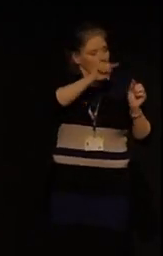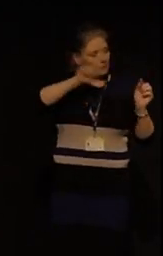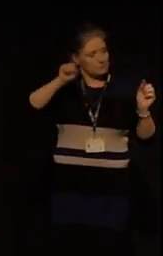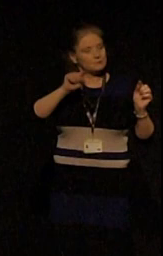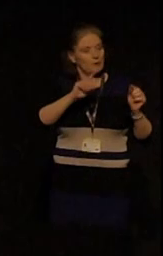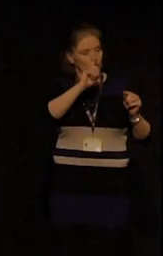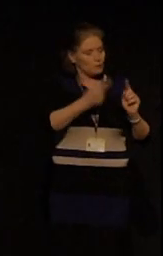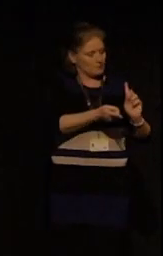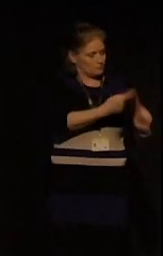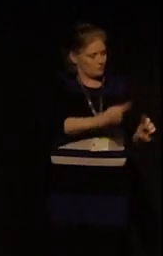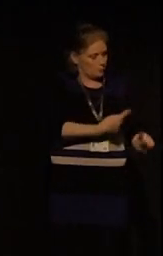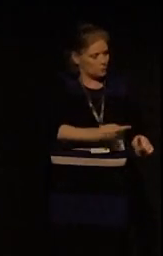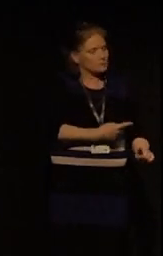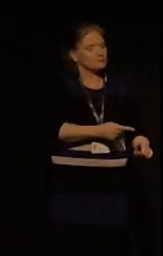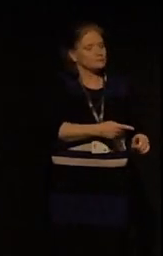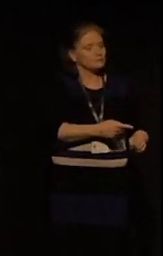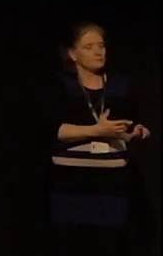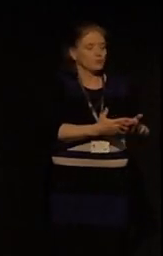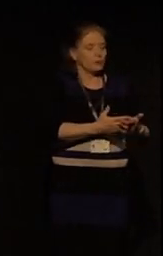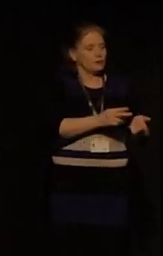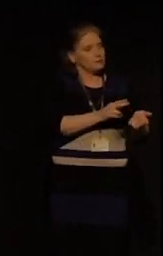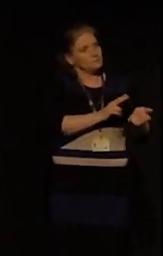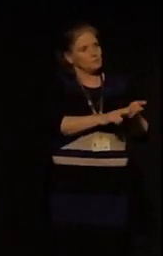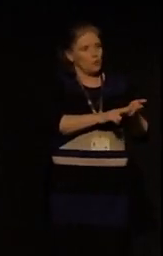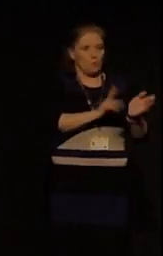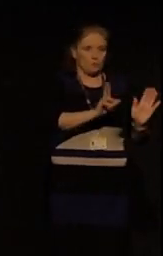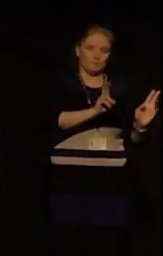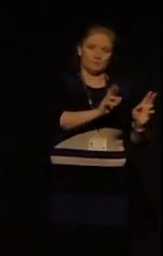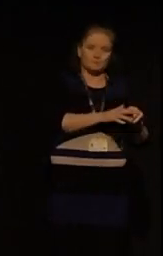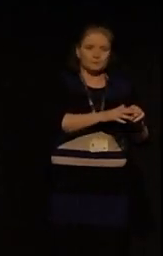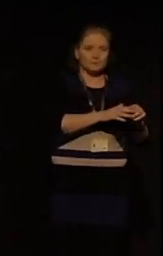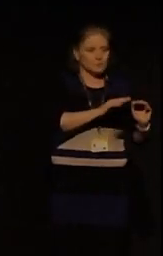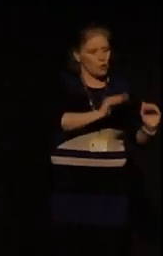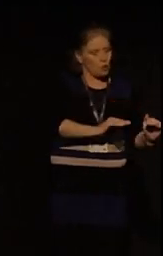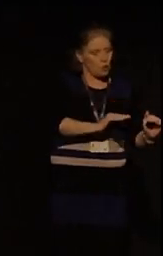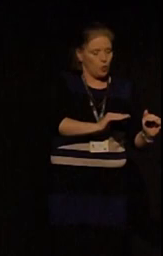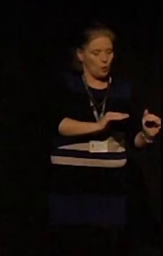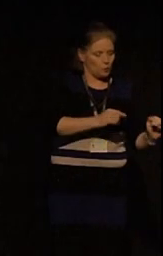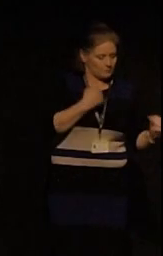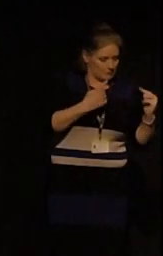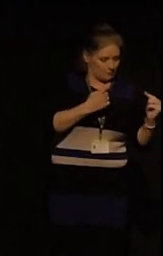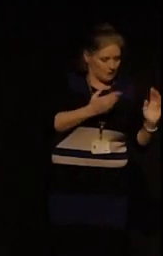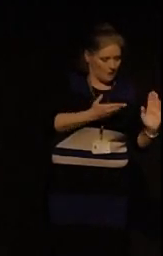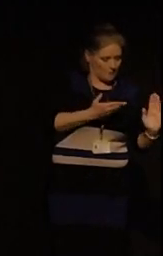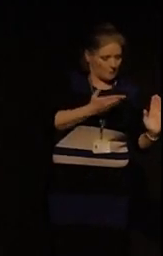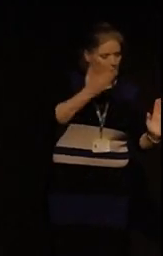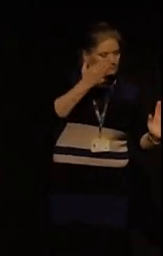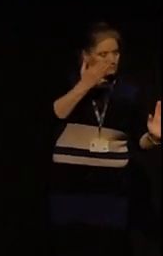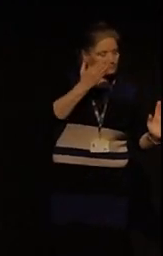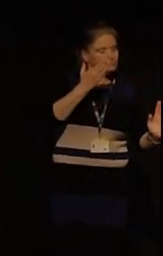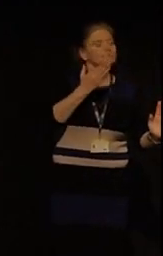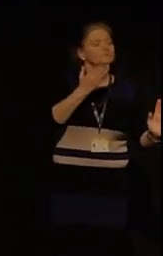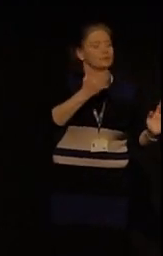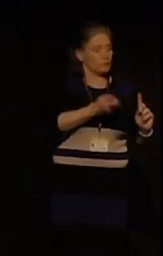rat would react to normal as you change from low intensities to high intensities,